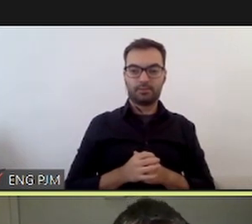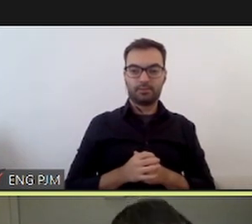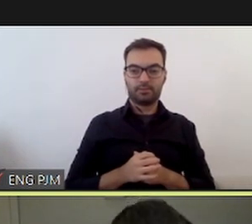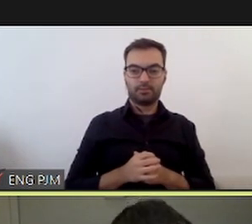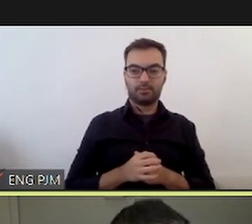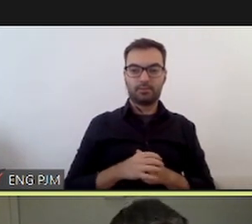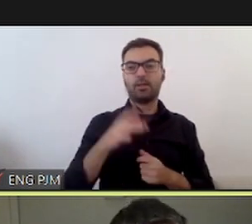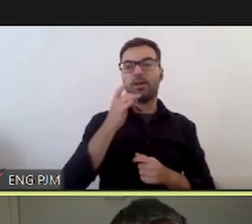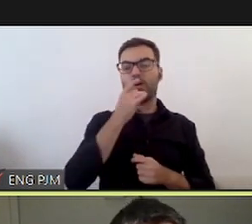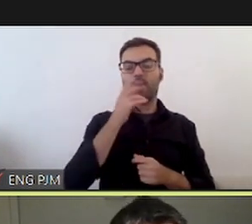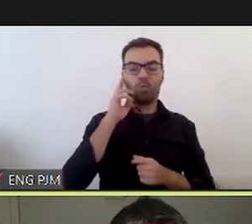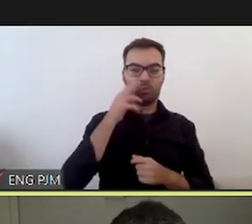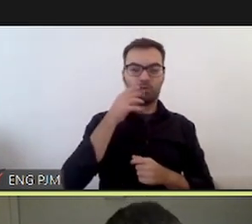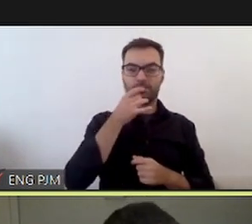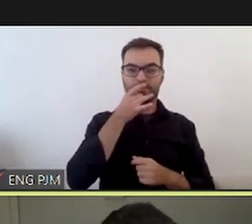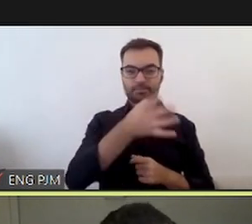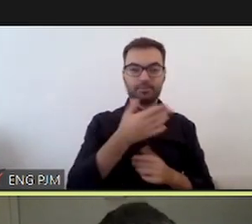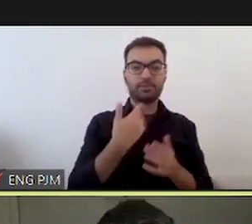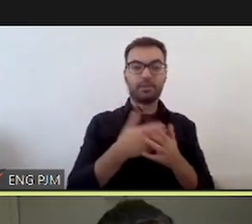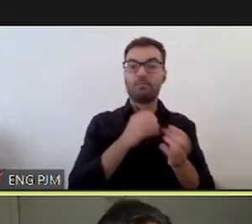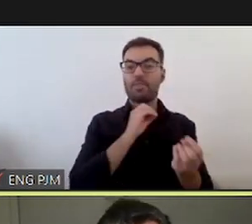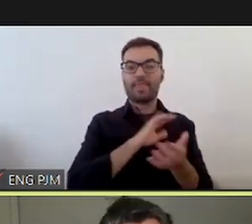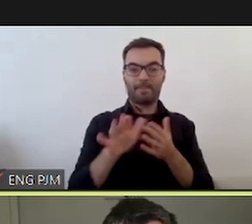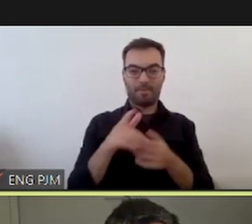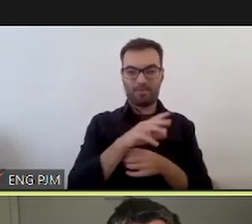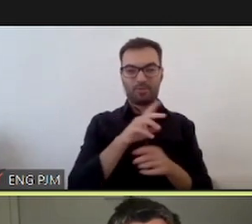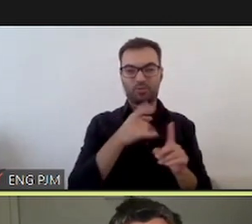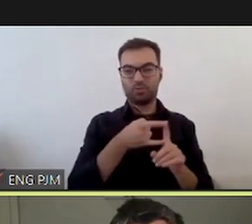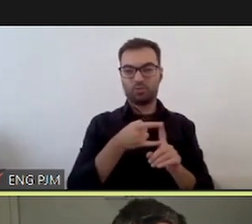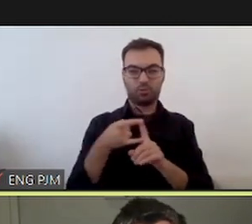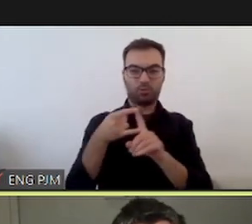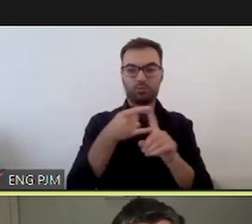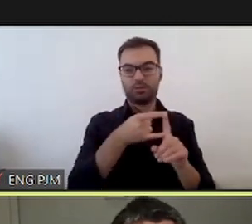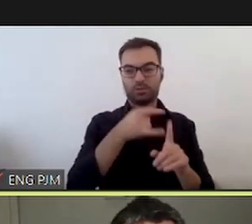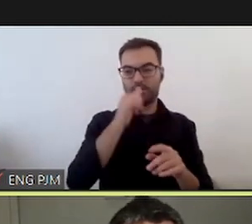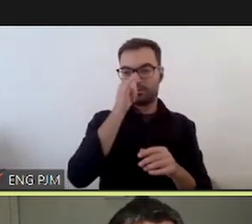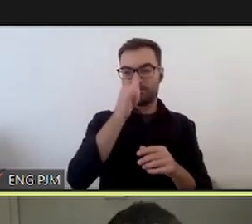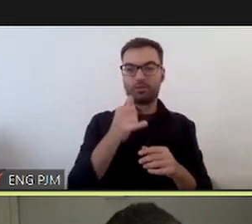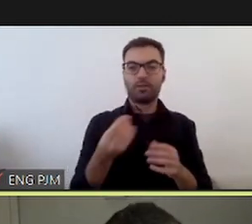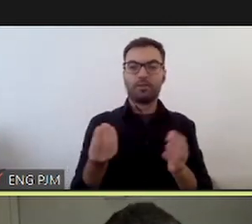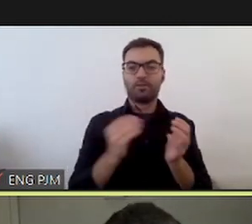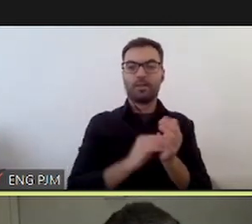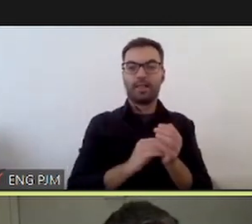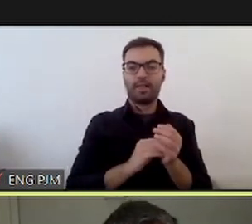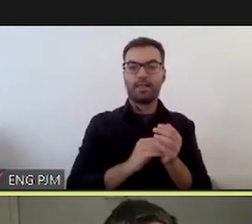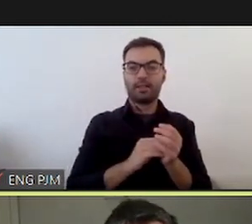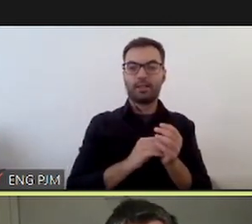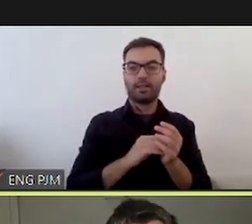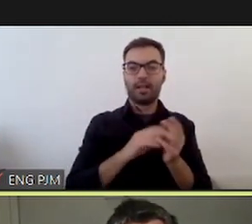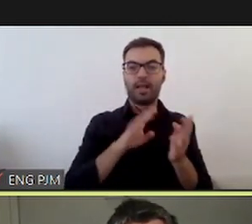sue the Zoom because in the free version, they don't allow to put the transcription